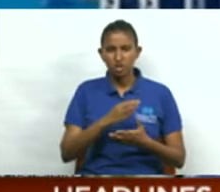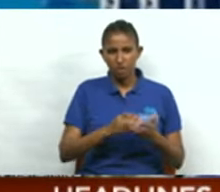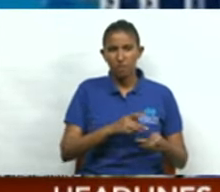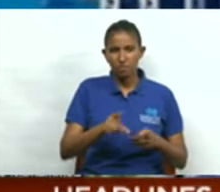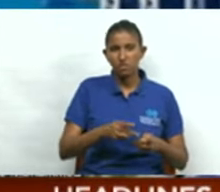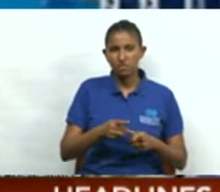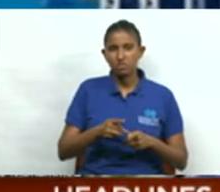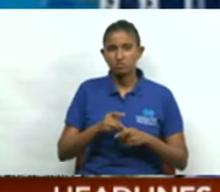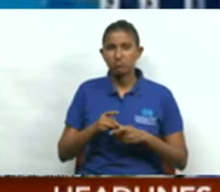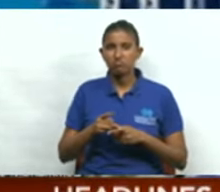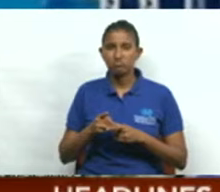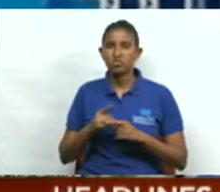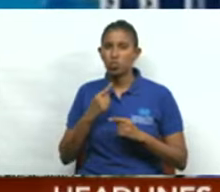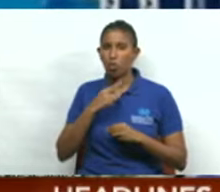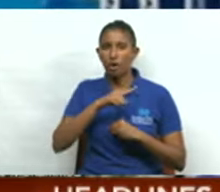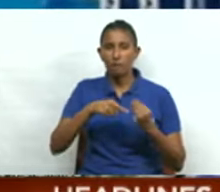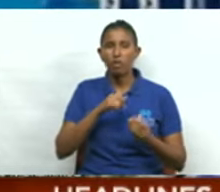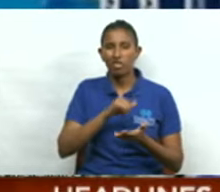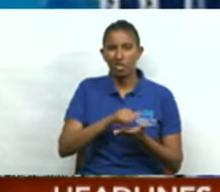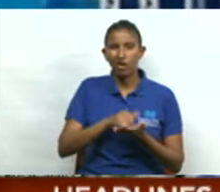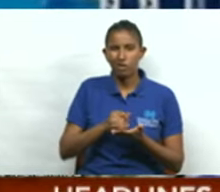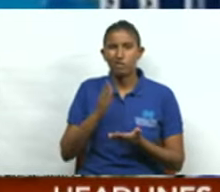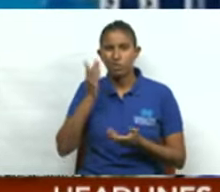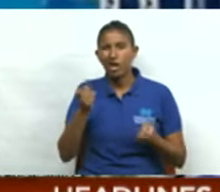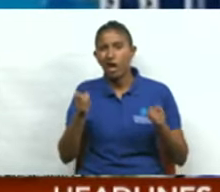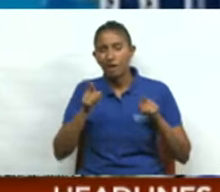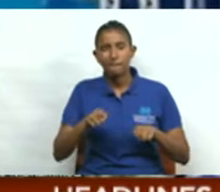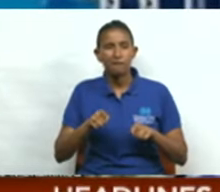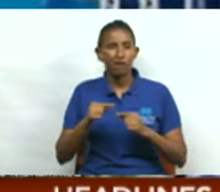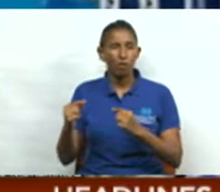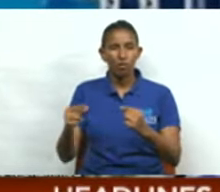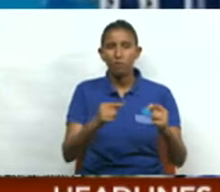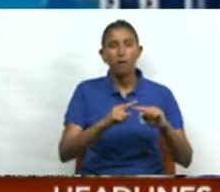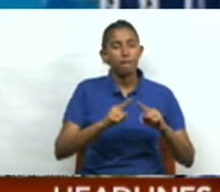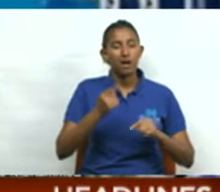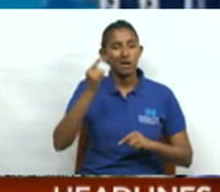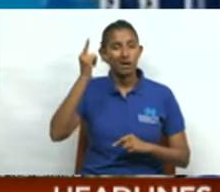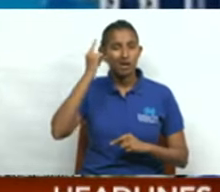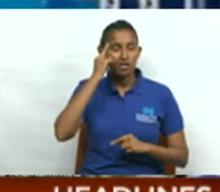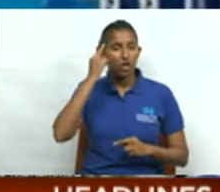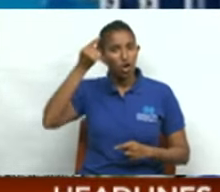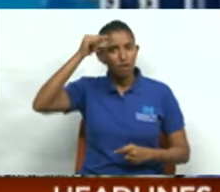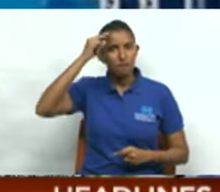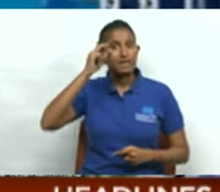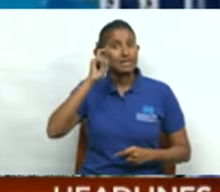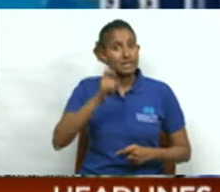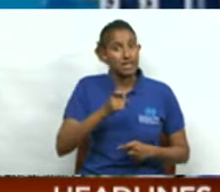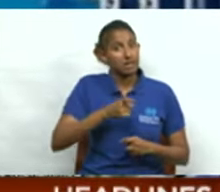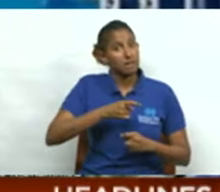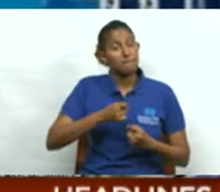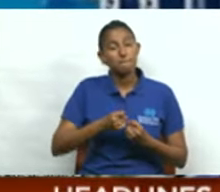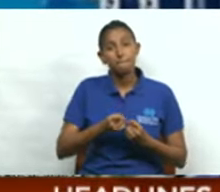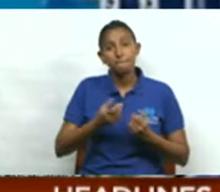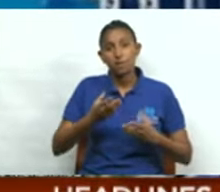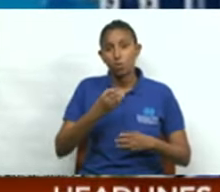going to happen. I think there's a lot that the government needs to achieve in terms of its key deliverables.